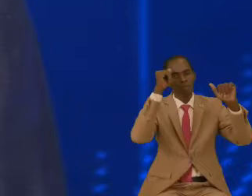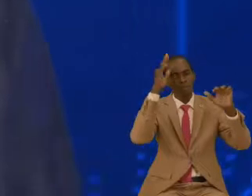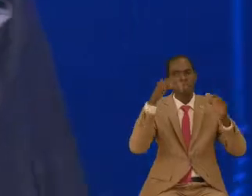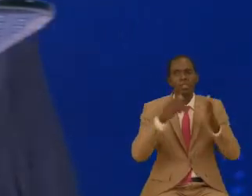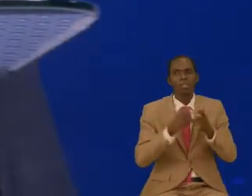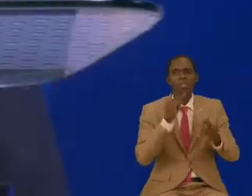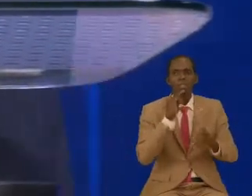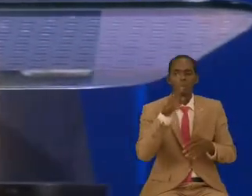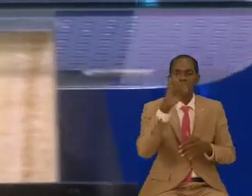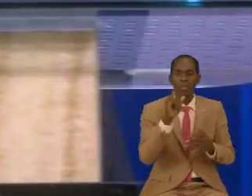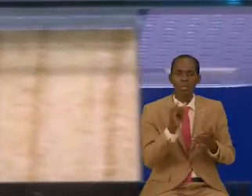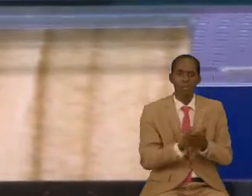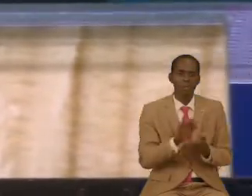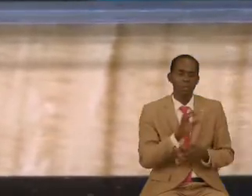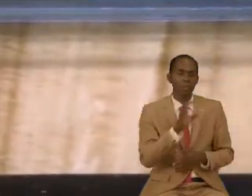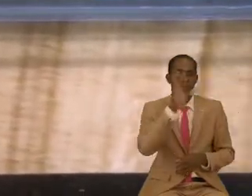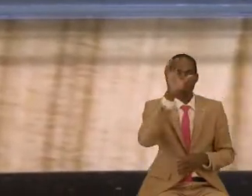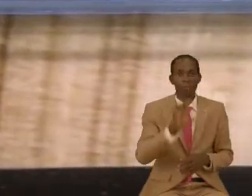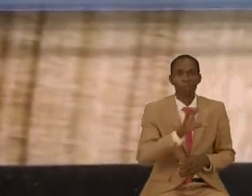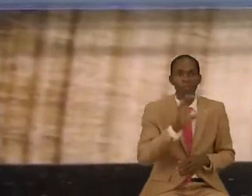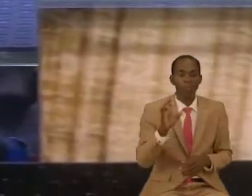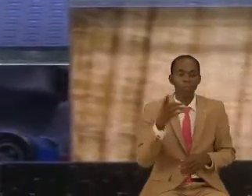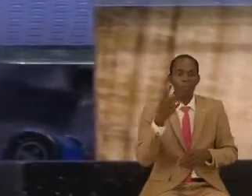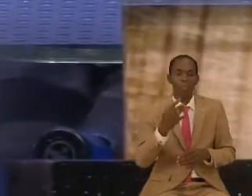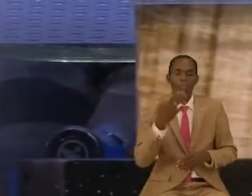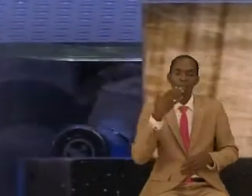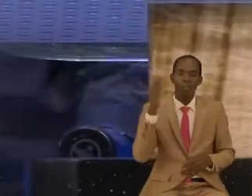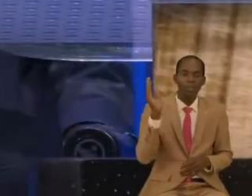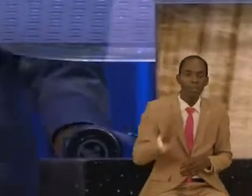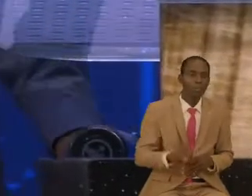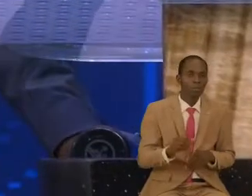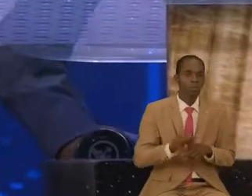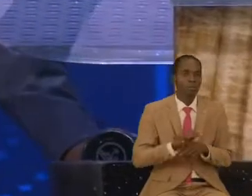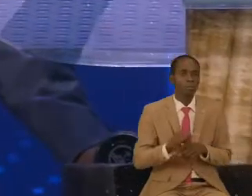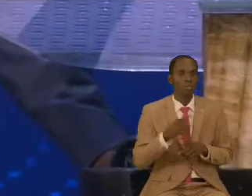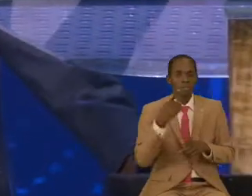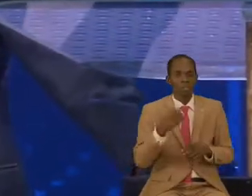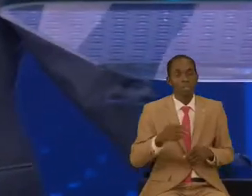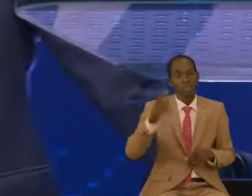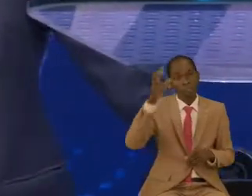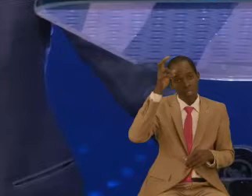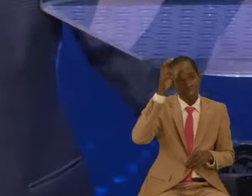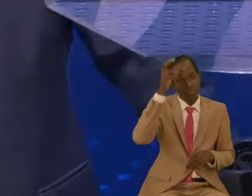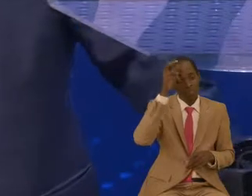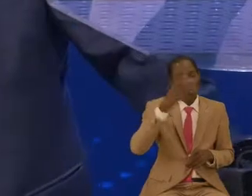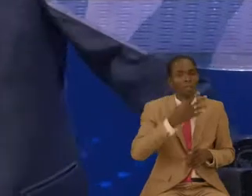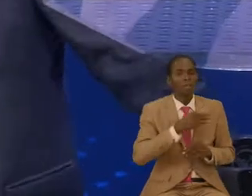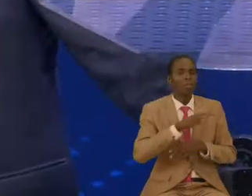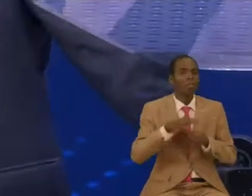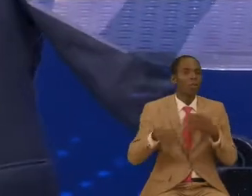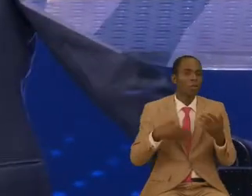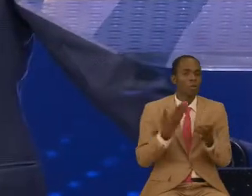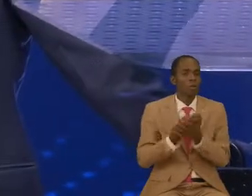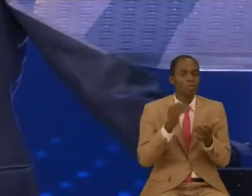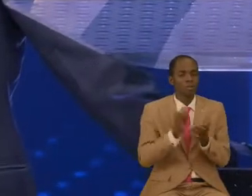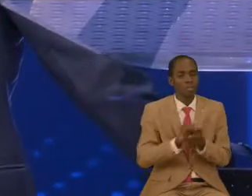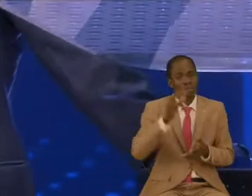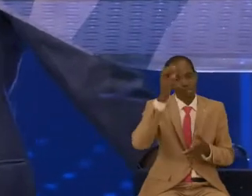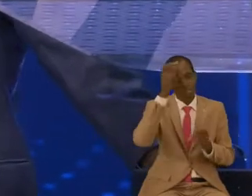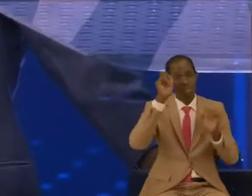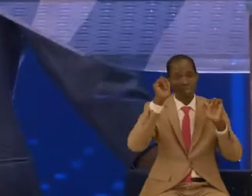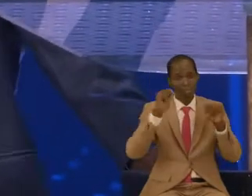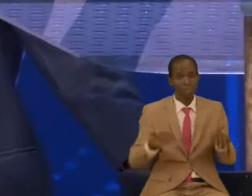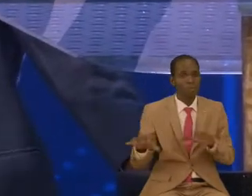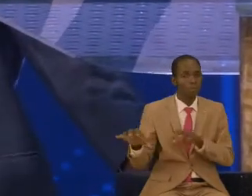cross, the evil, the devil, and all that Satan could do